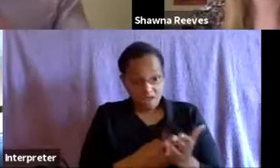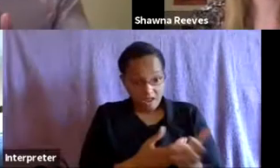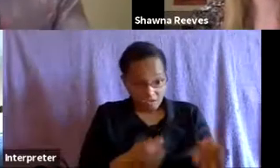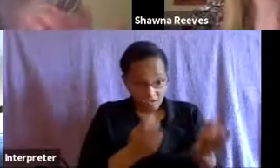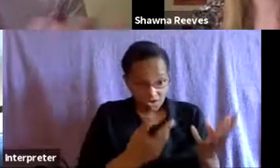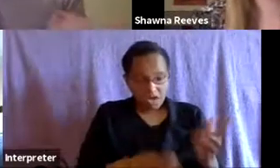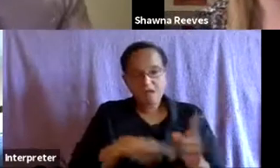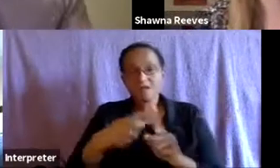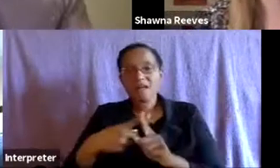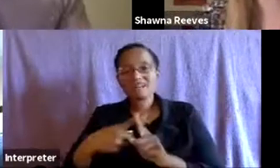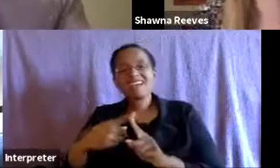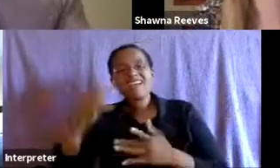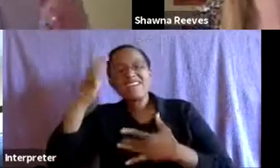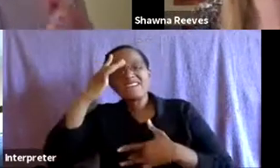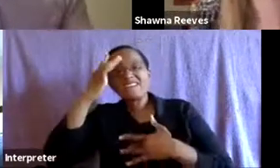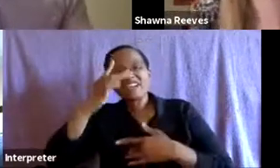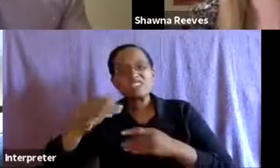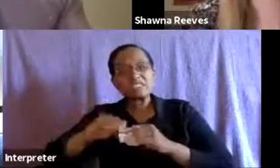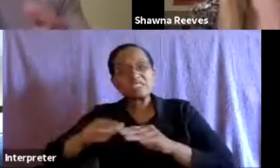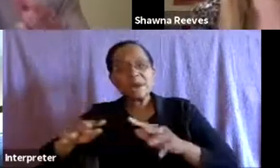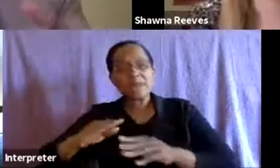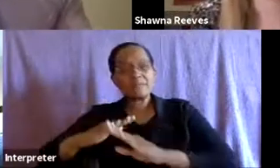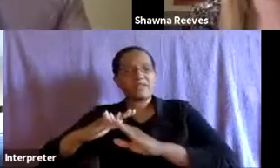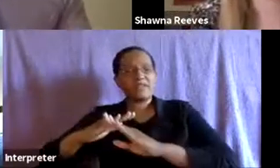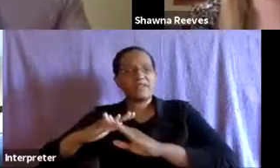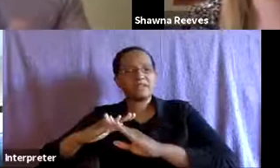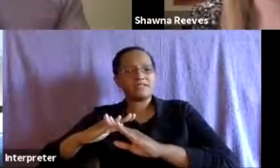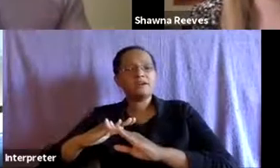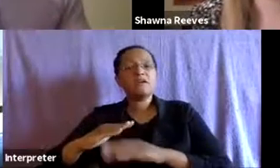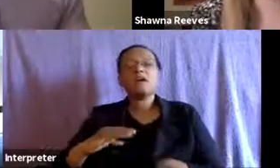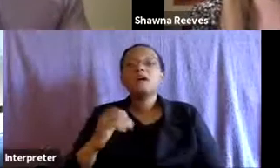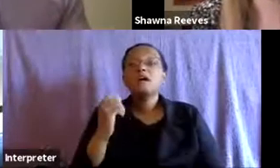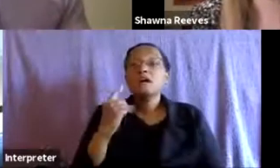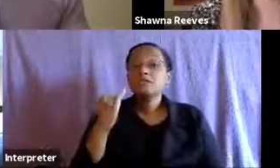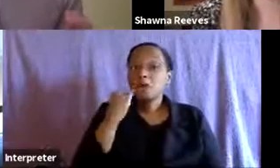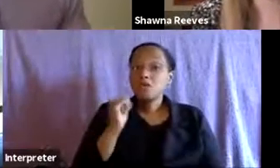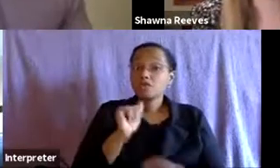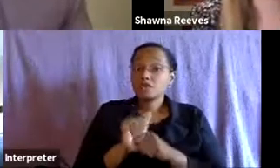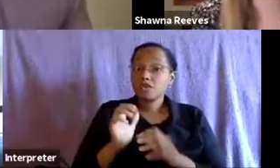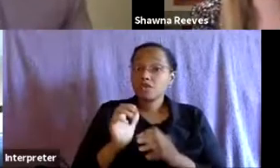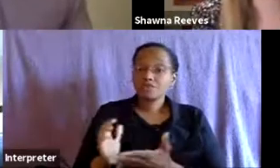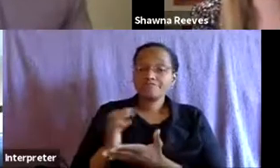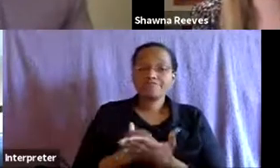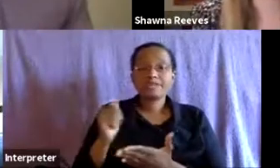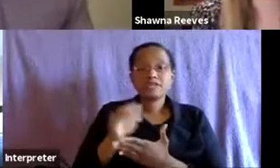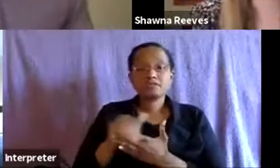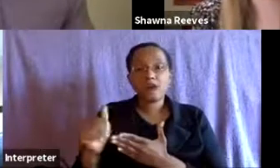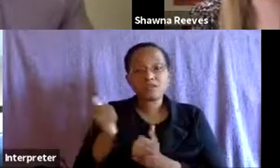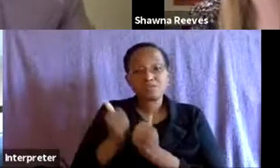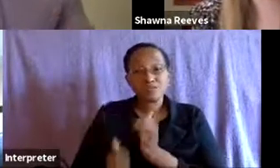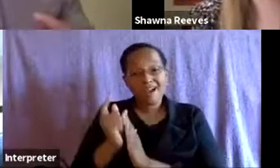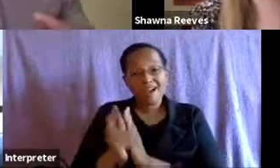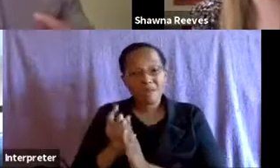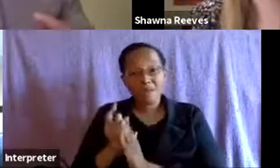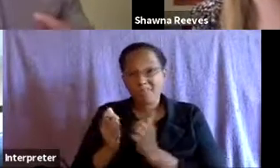owners and operators. But it's really important to understand the link between working conditions, especially wages,